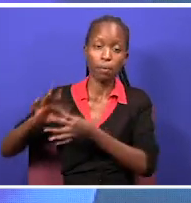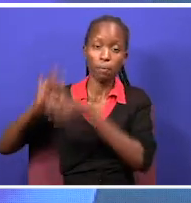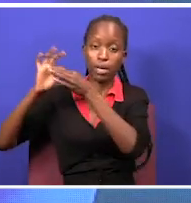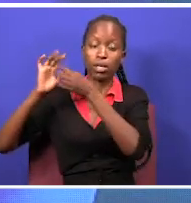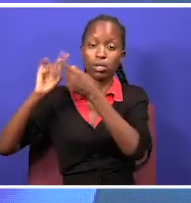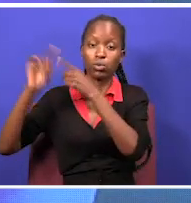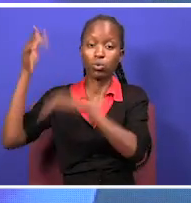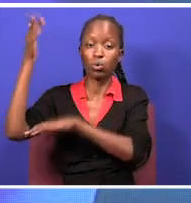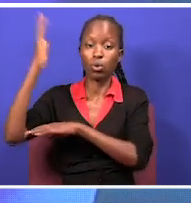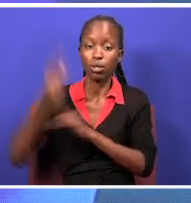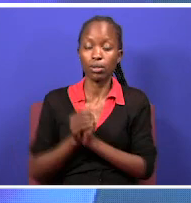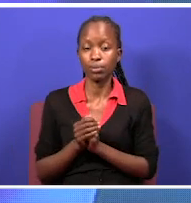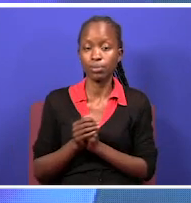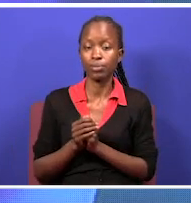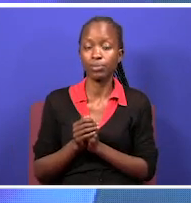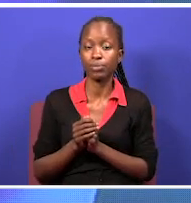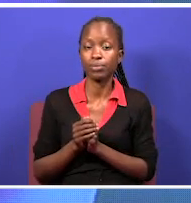God.